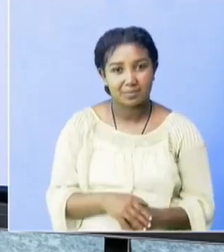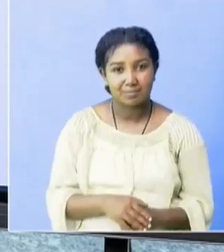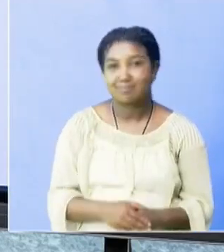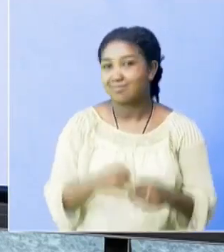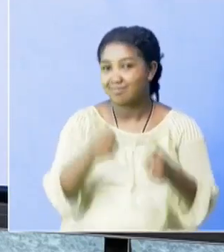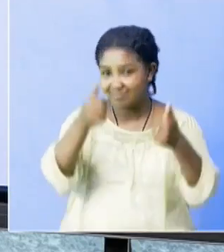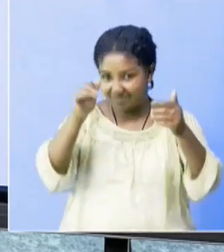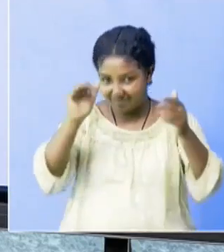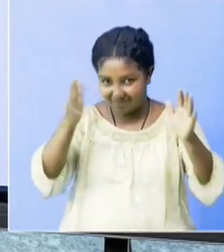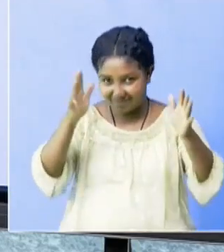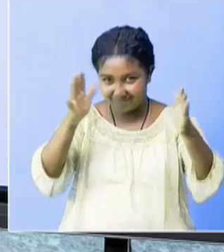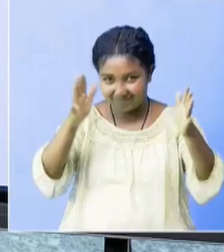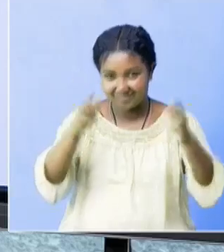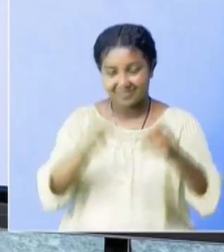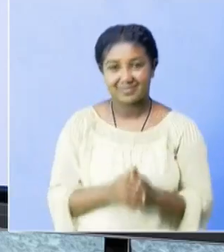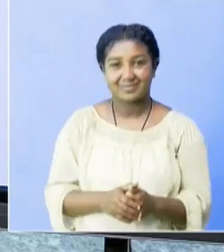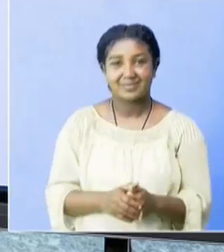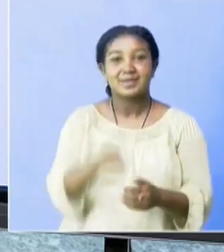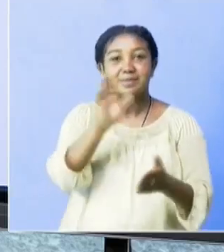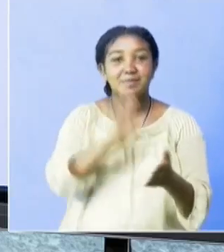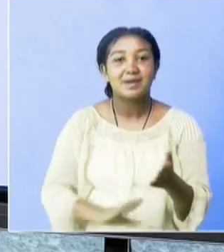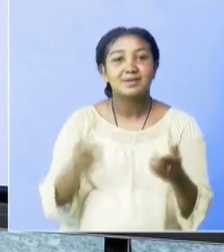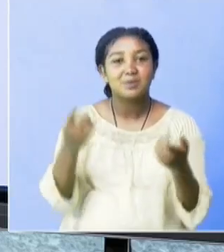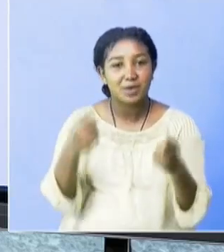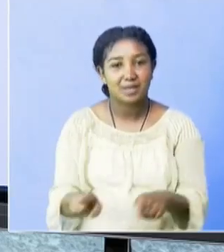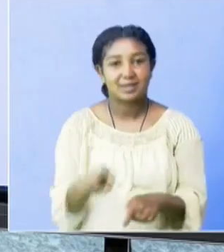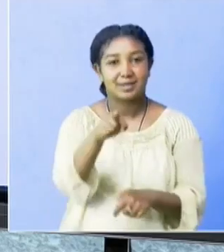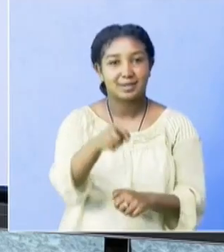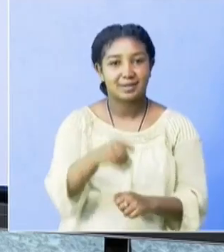Bravo. Birth of date?